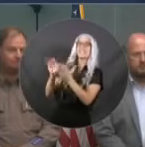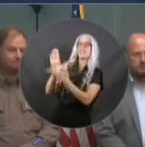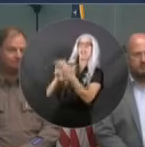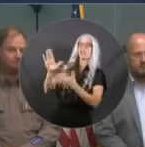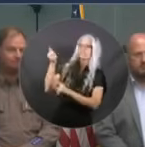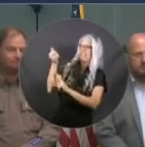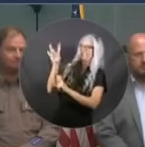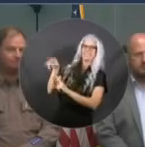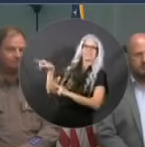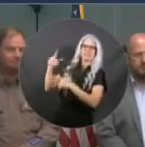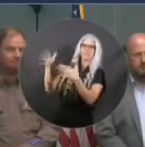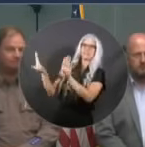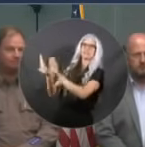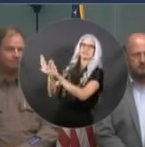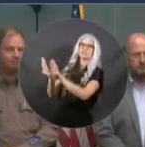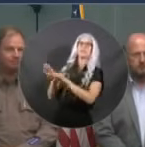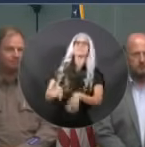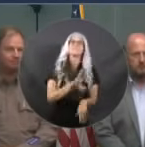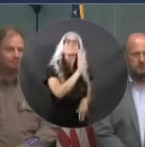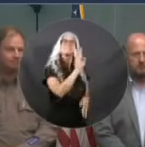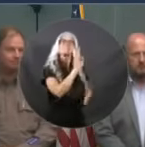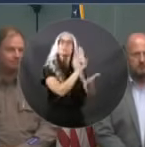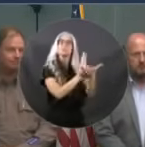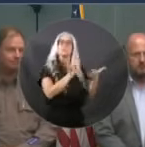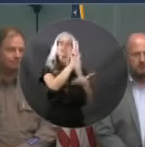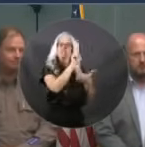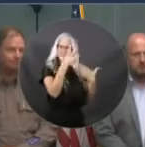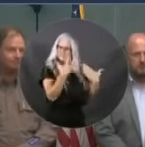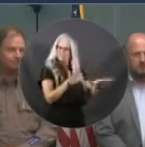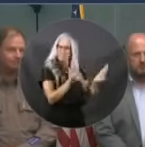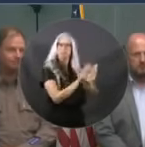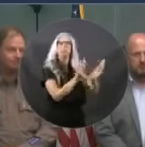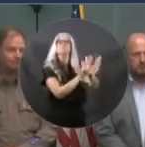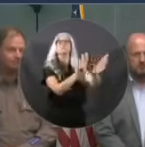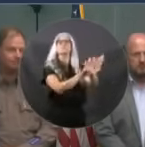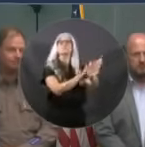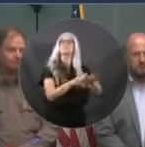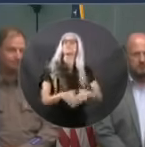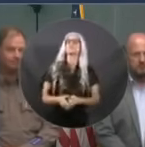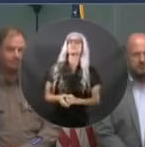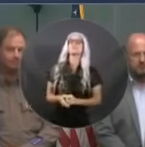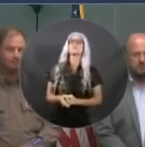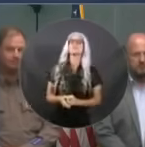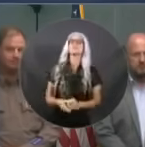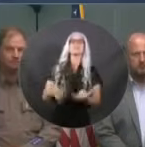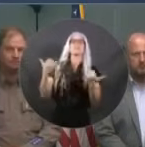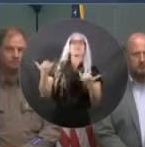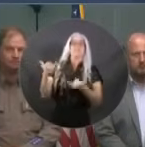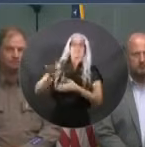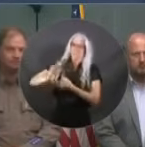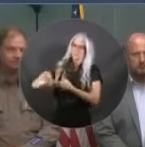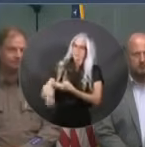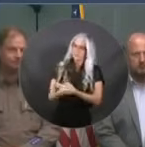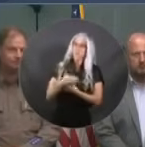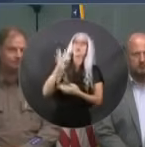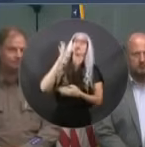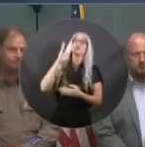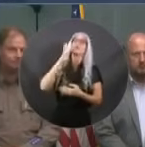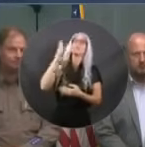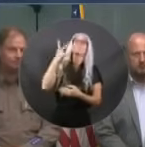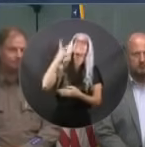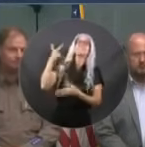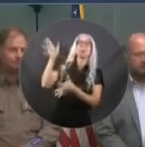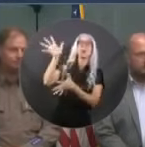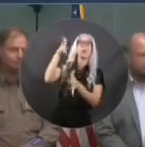tomorrow as well. As the winds become stronger today and into the night, Florida Department of Transportation will be coordinating with FHP and local